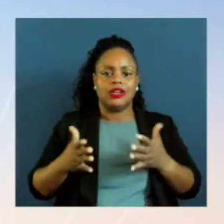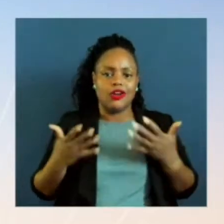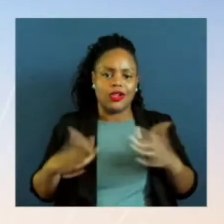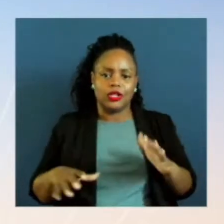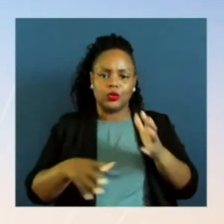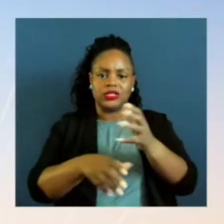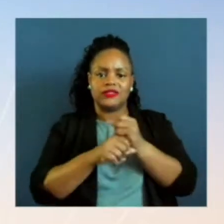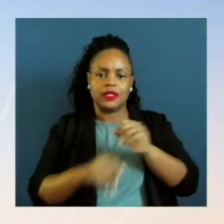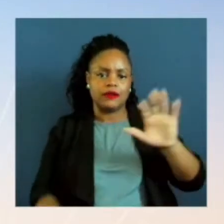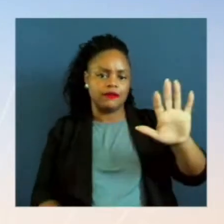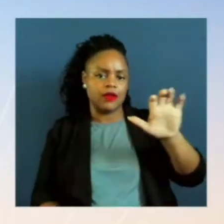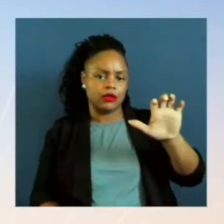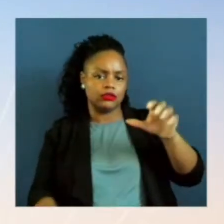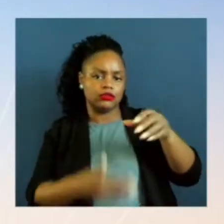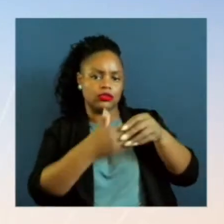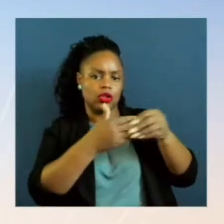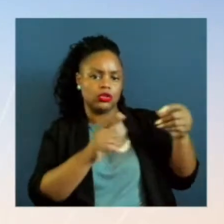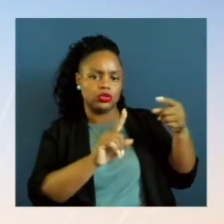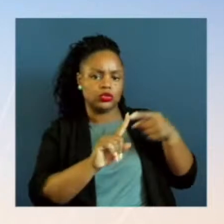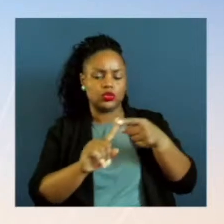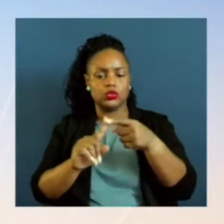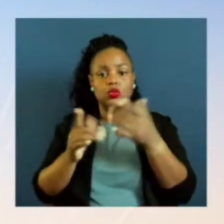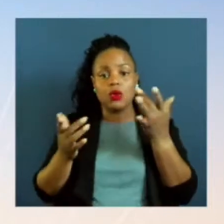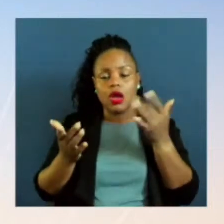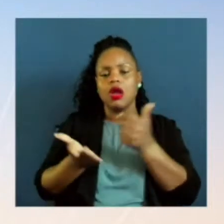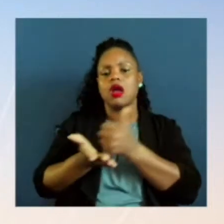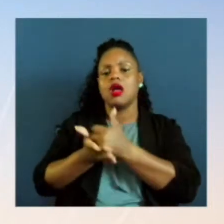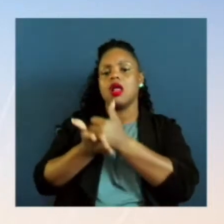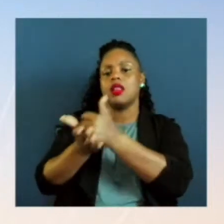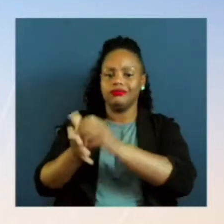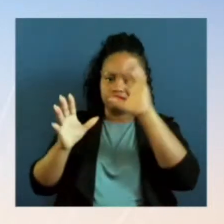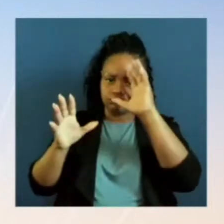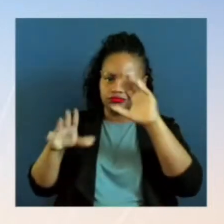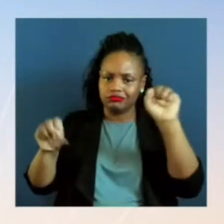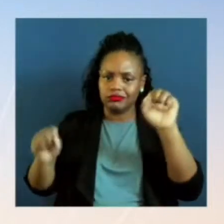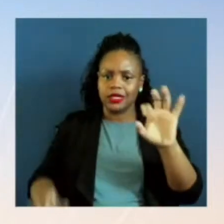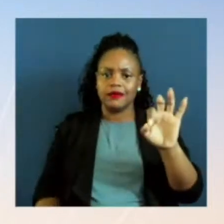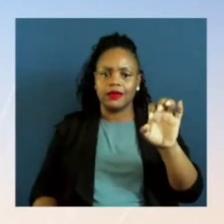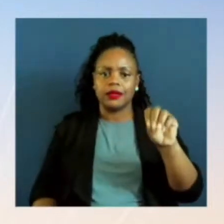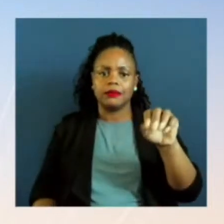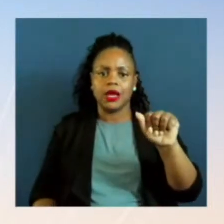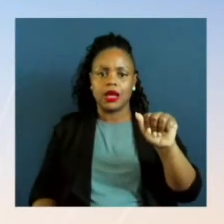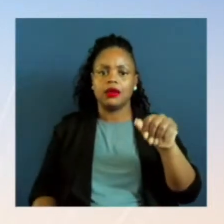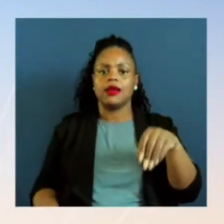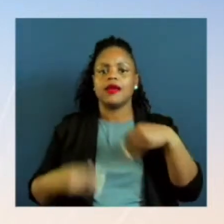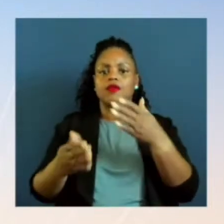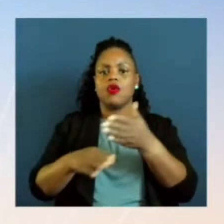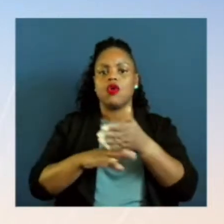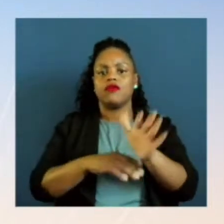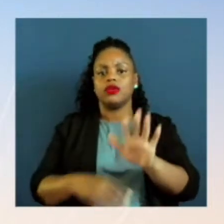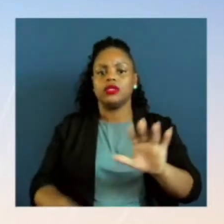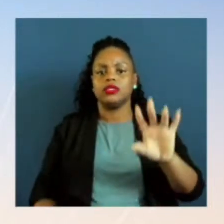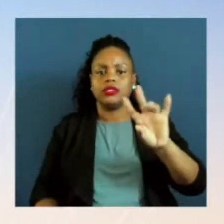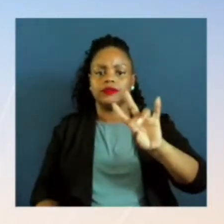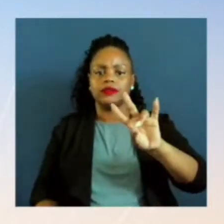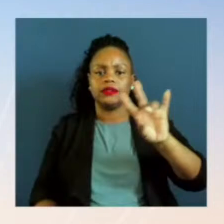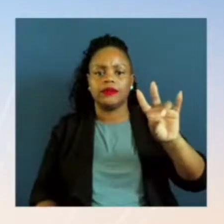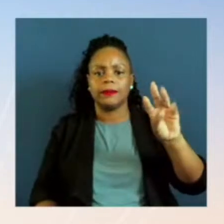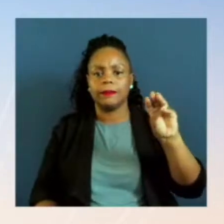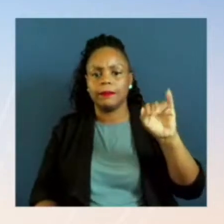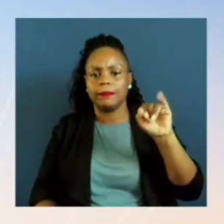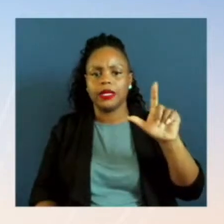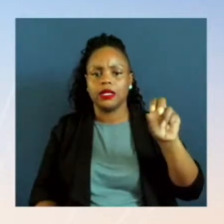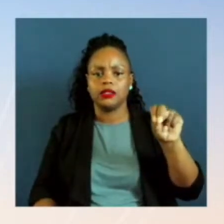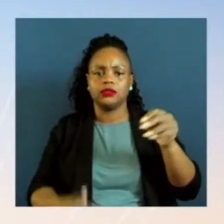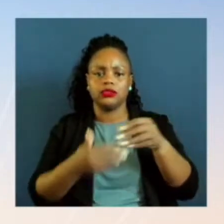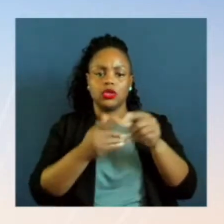critical needs. And as the President noted, FEMA has awarded more than $77 million to help disaster survivors.